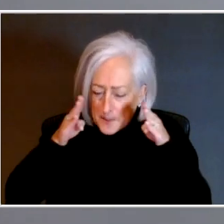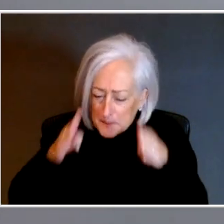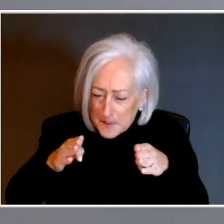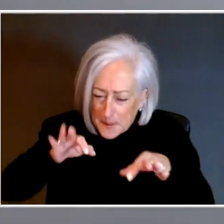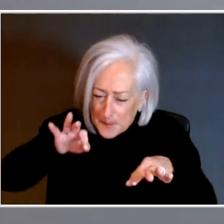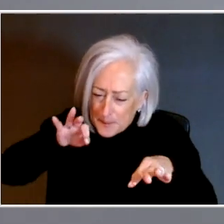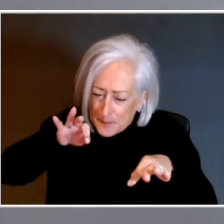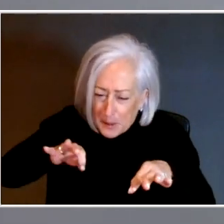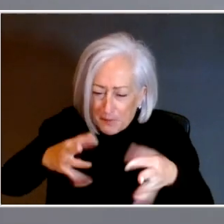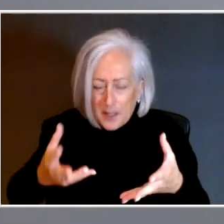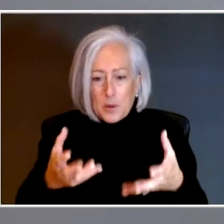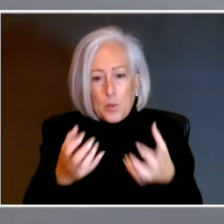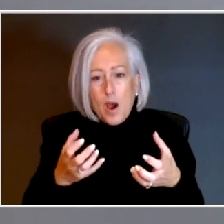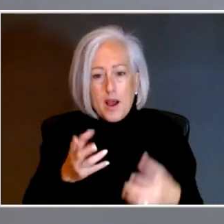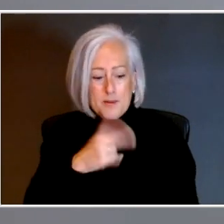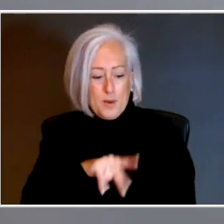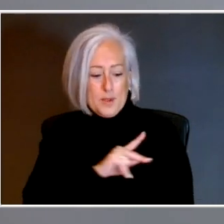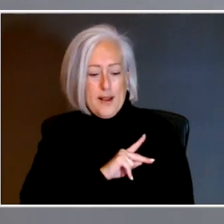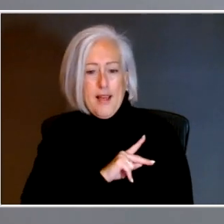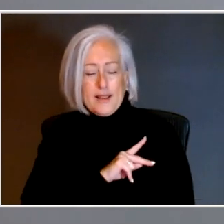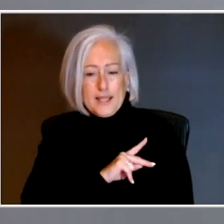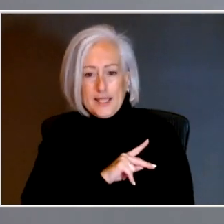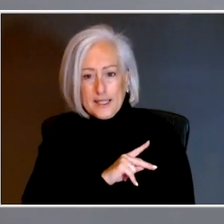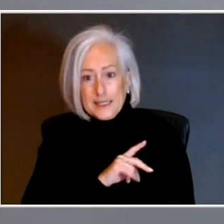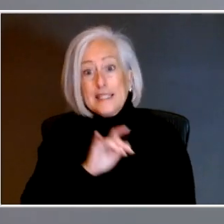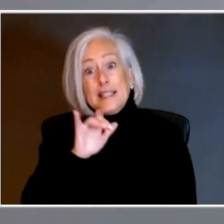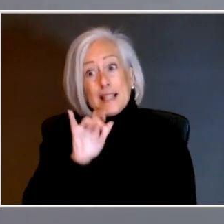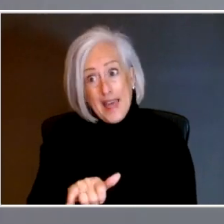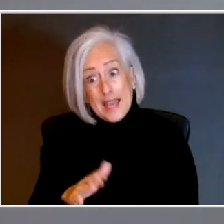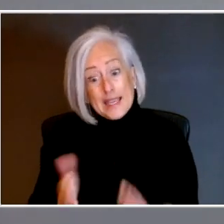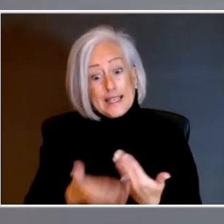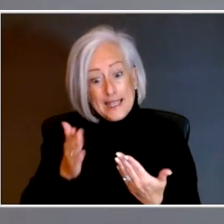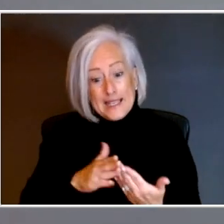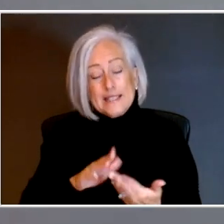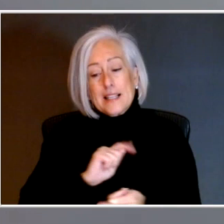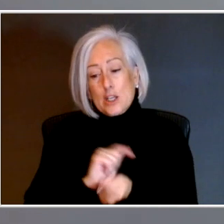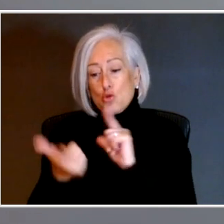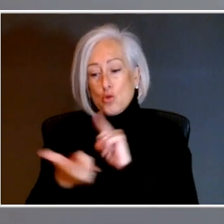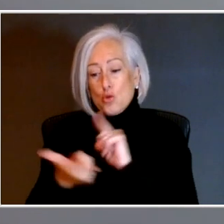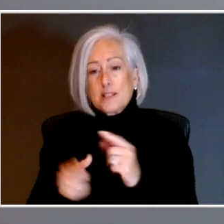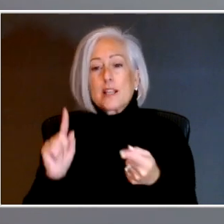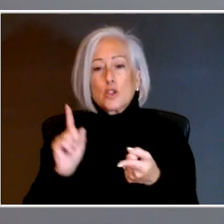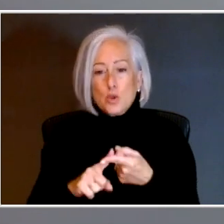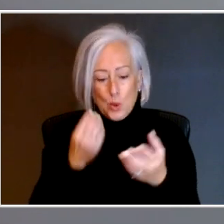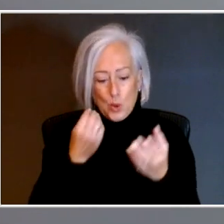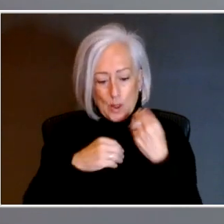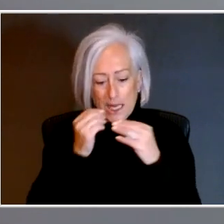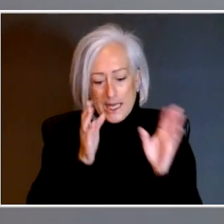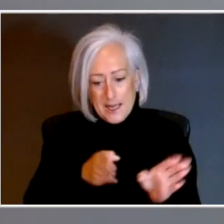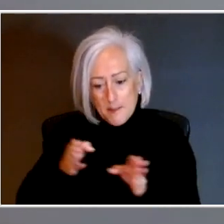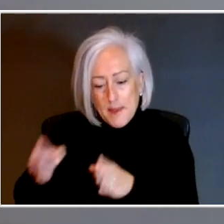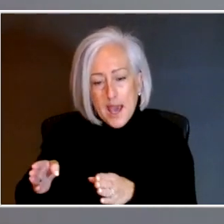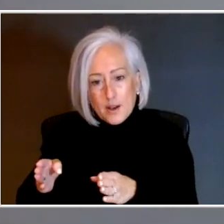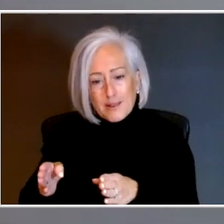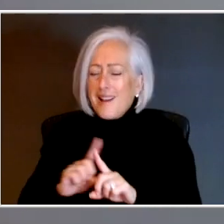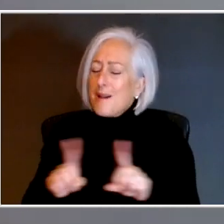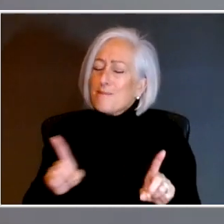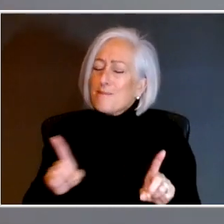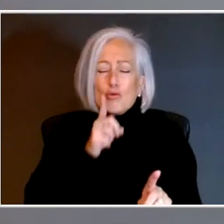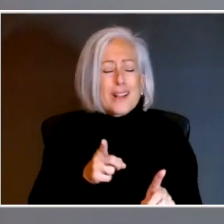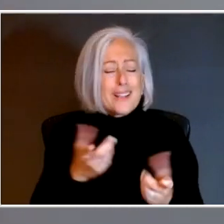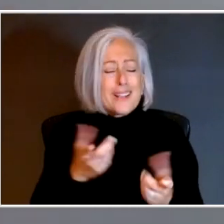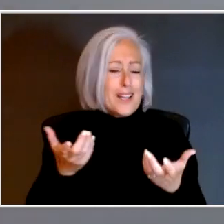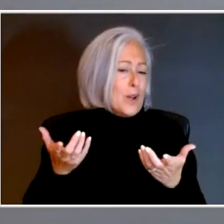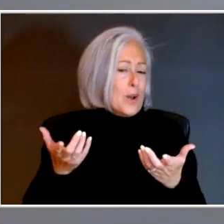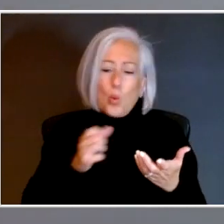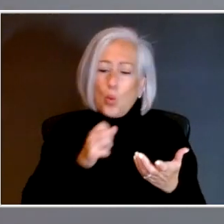type personalities. And that can also be easily translated into their eating pattern as well, where in reality, we really don't need to be